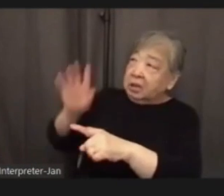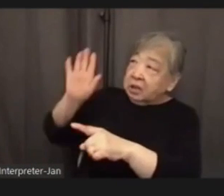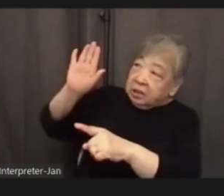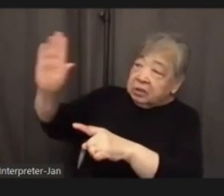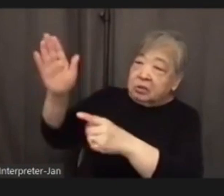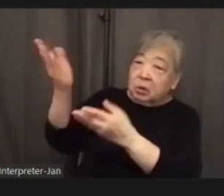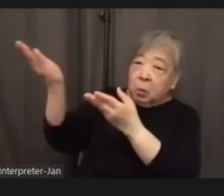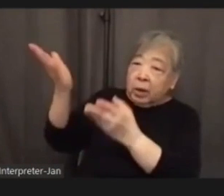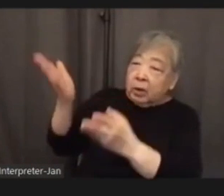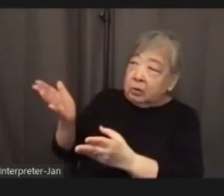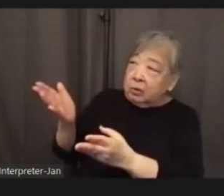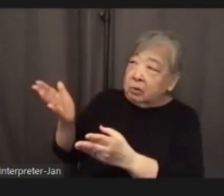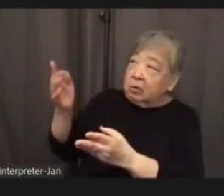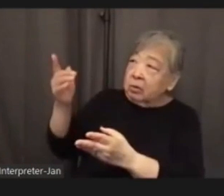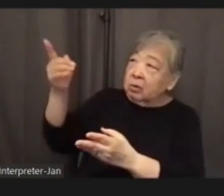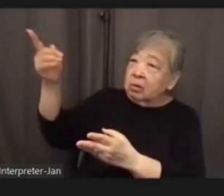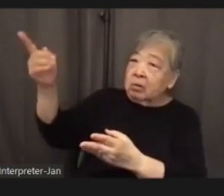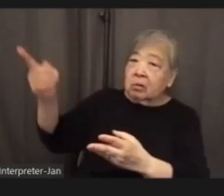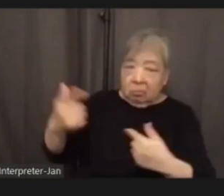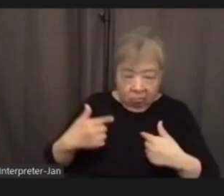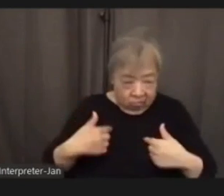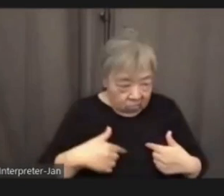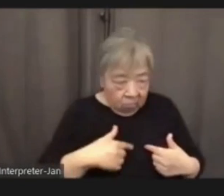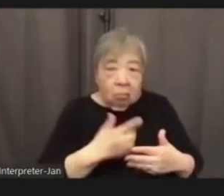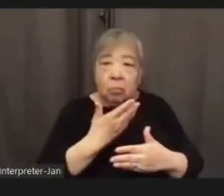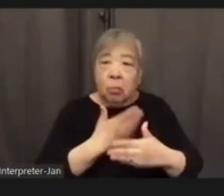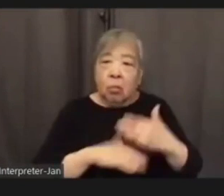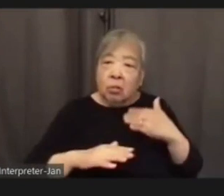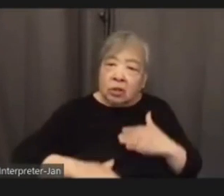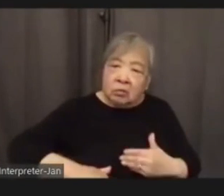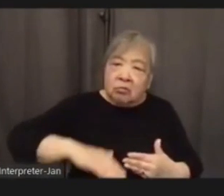born and raised in the laundry room.